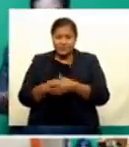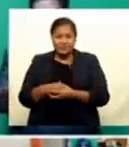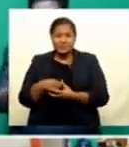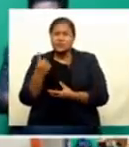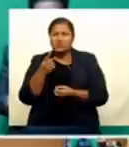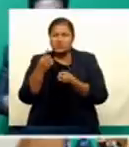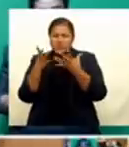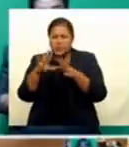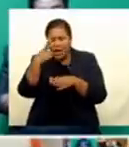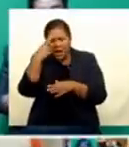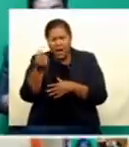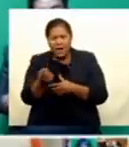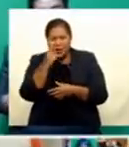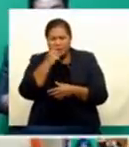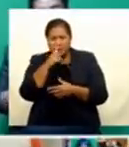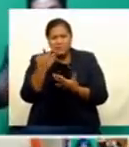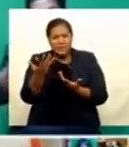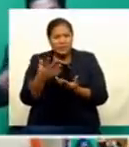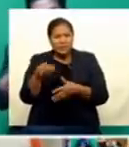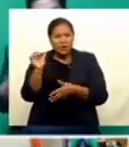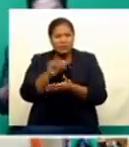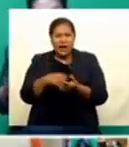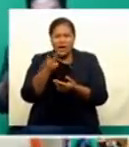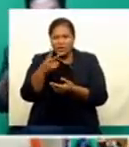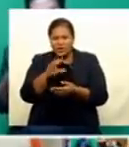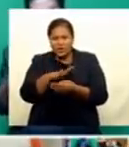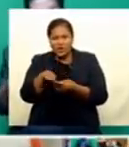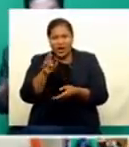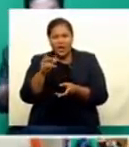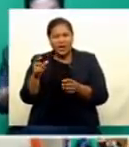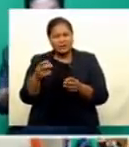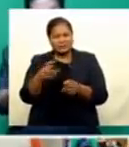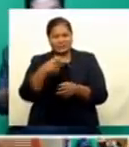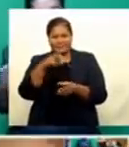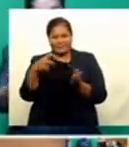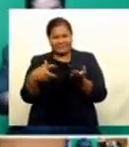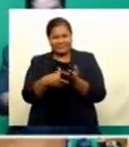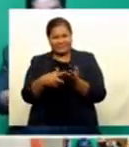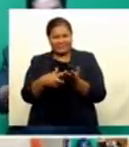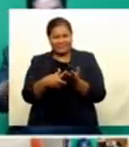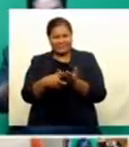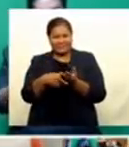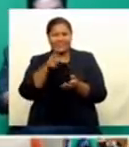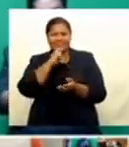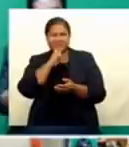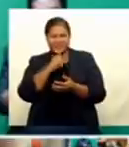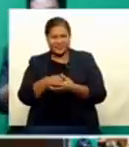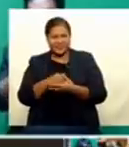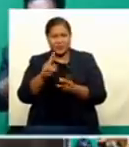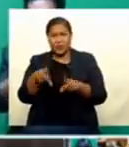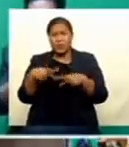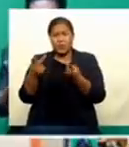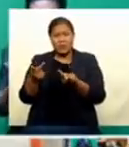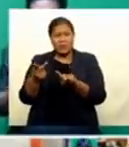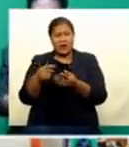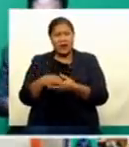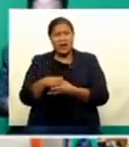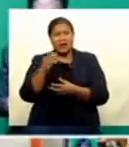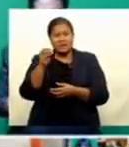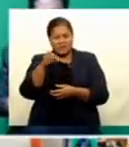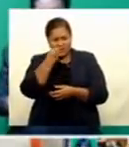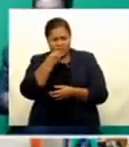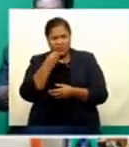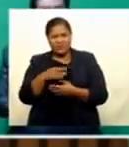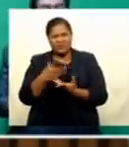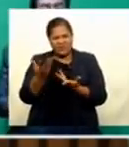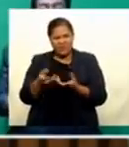expose the names of people who even buy a $20 dinner ticket to provide food for a pocket meeting, if somebody is